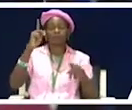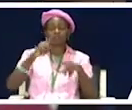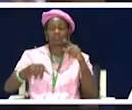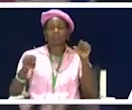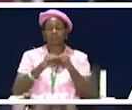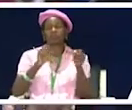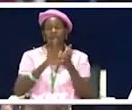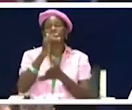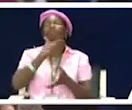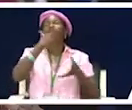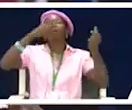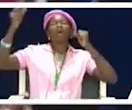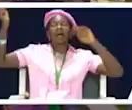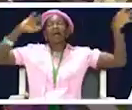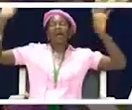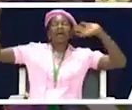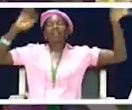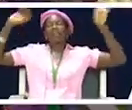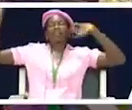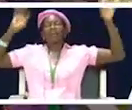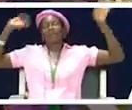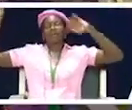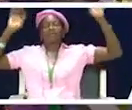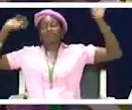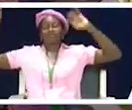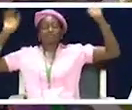let me hear you shout hallelujah.